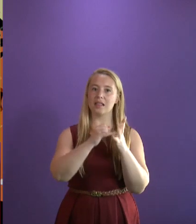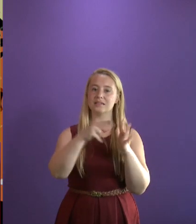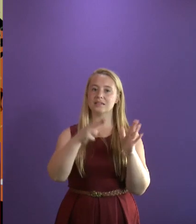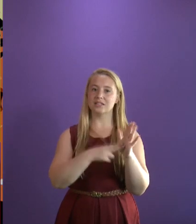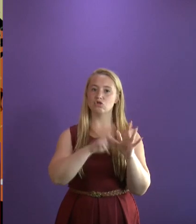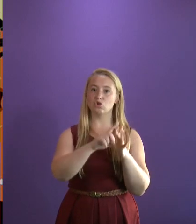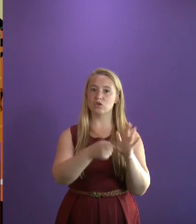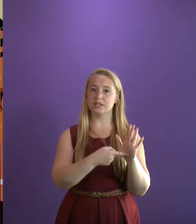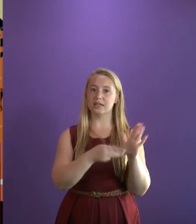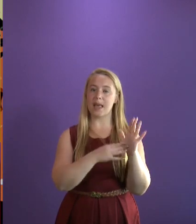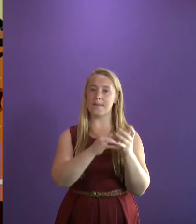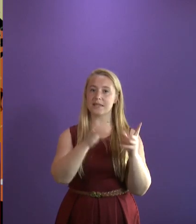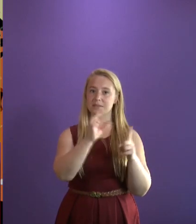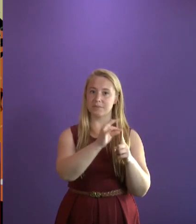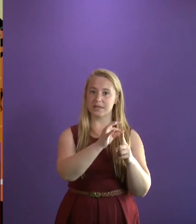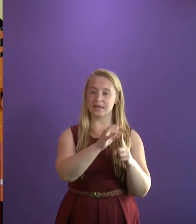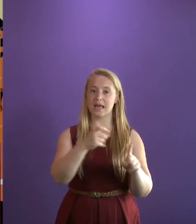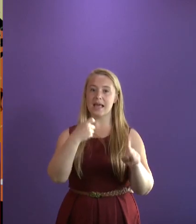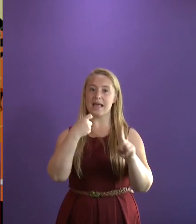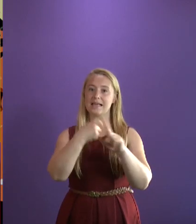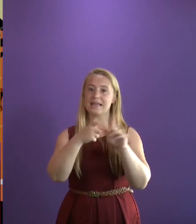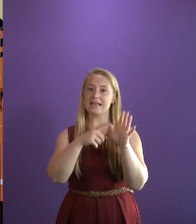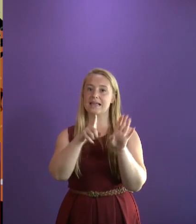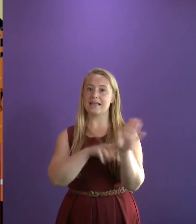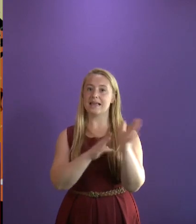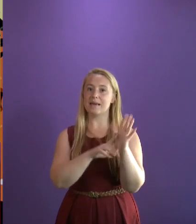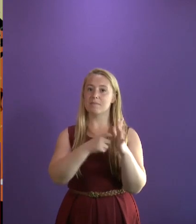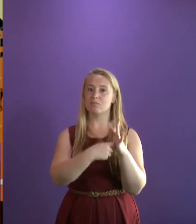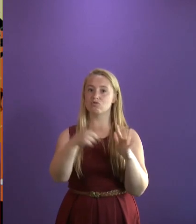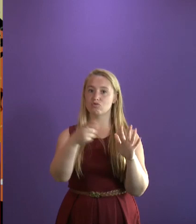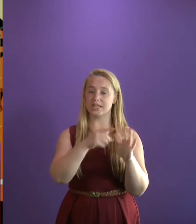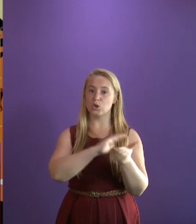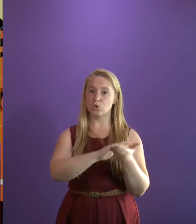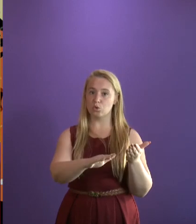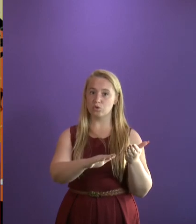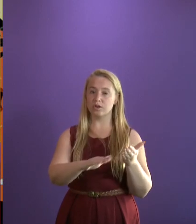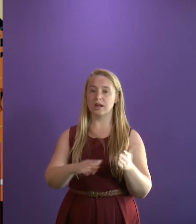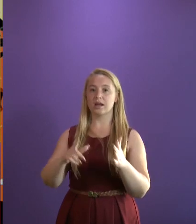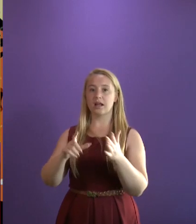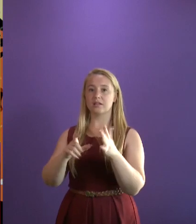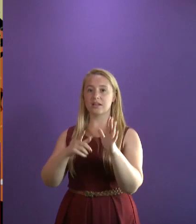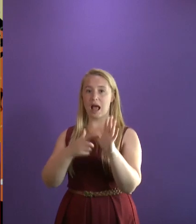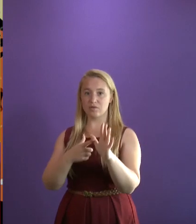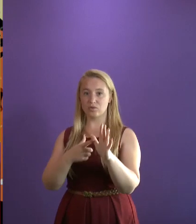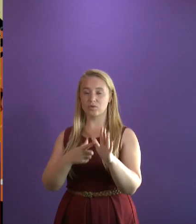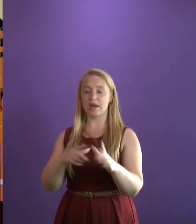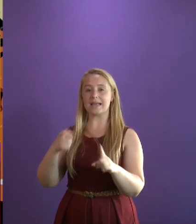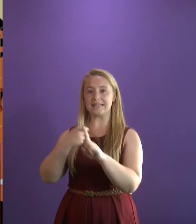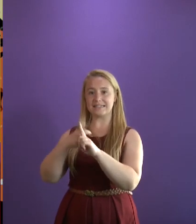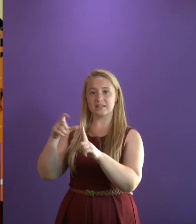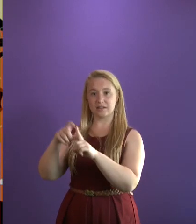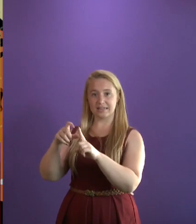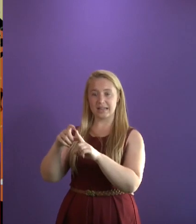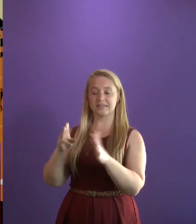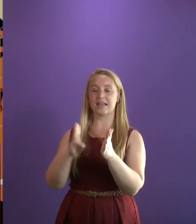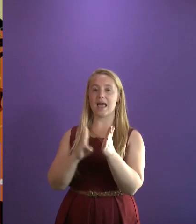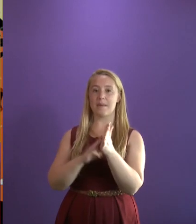MSP, Kay Marie Hughes, Councillor Alice Nevison, and Katie Dundas,